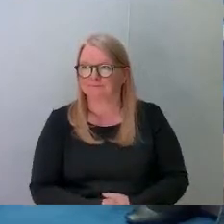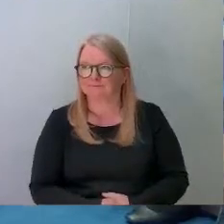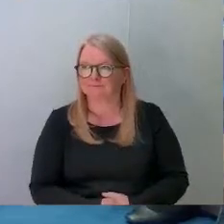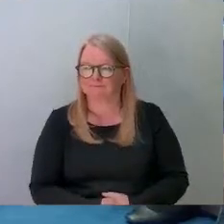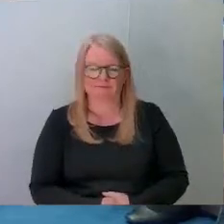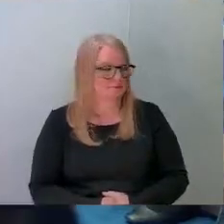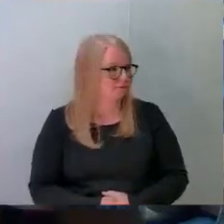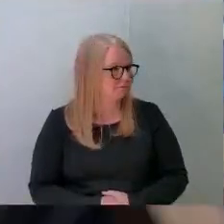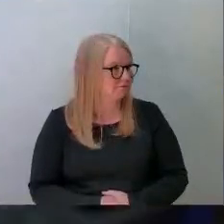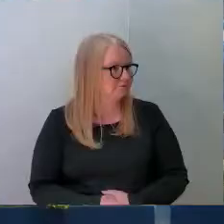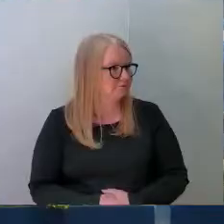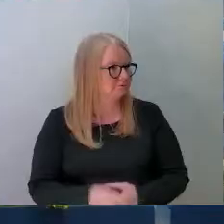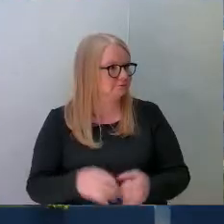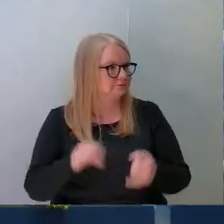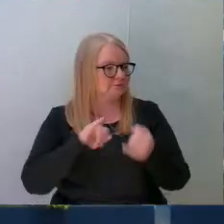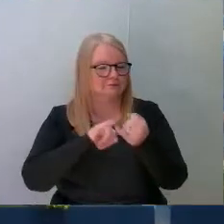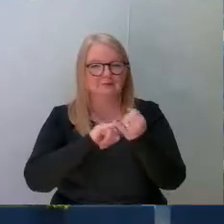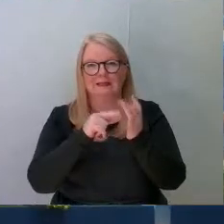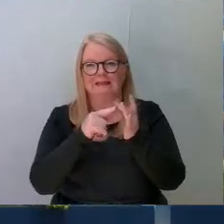Simone Montagna.